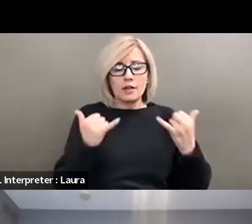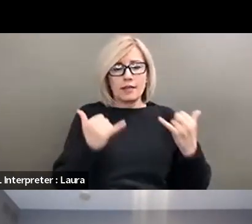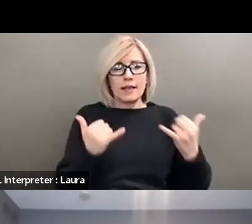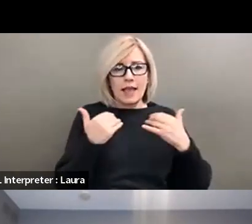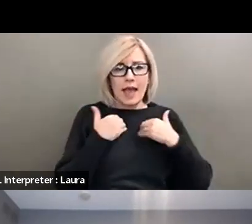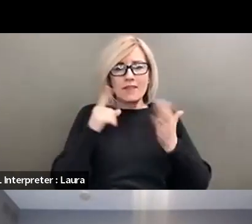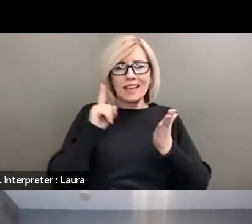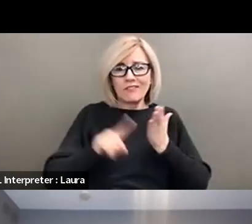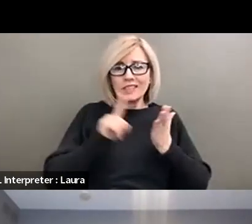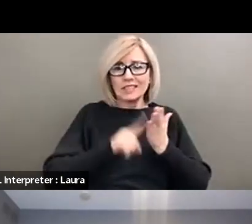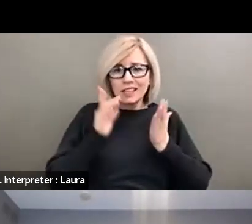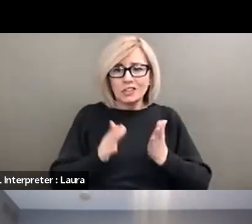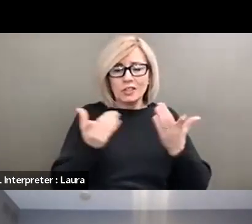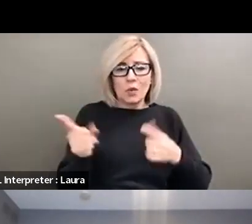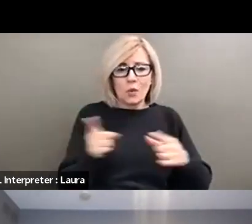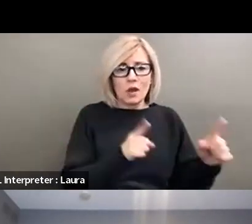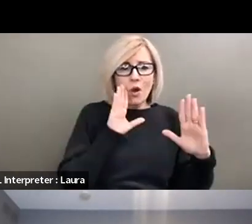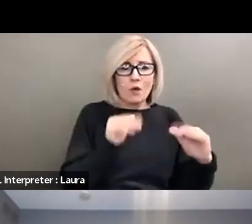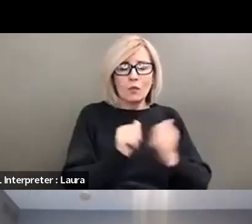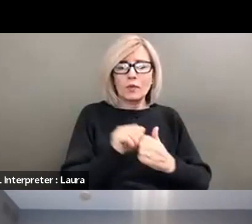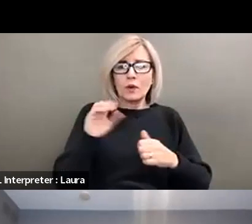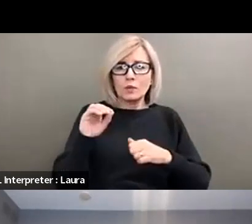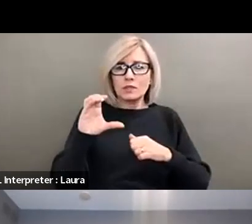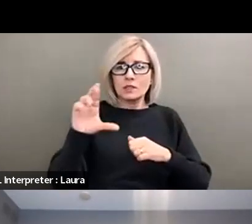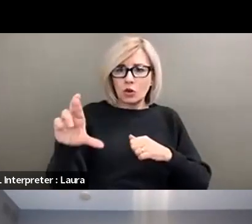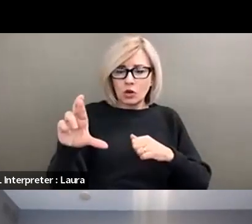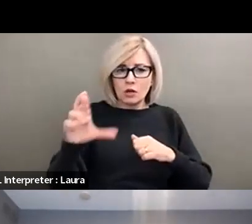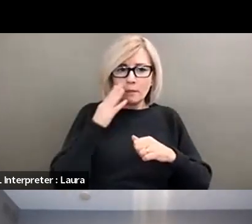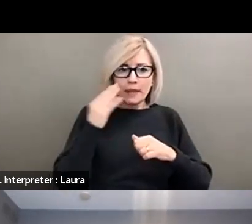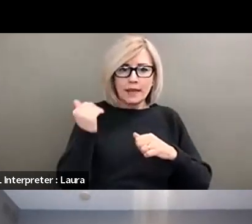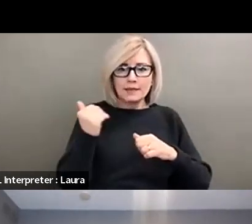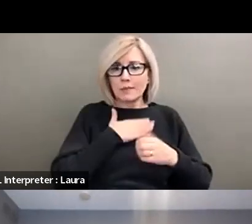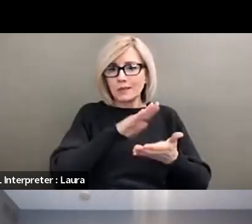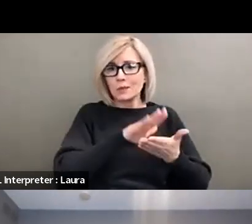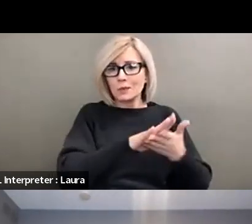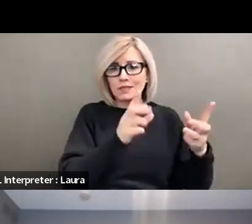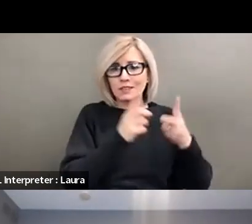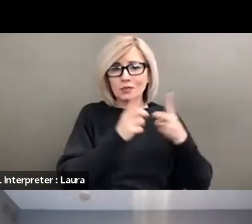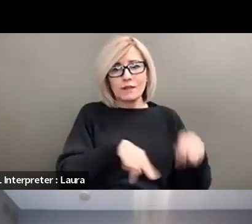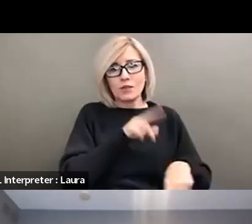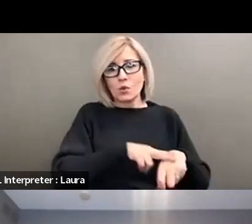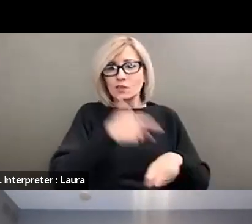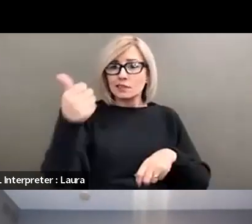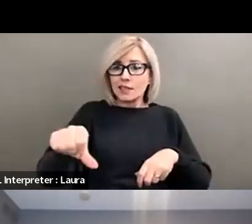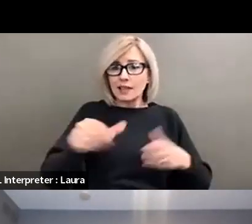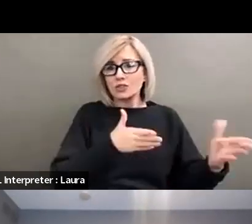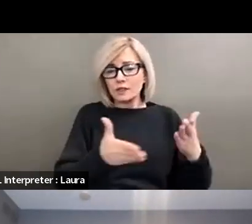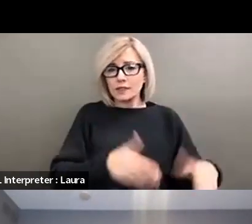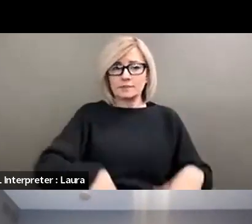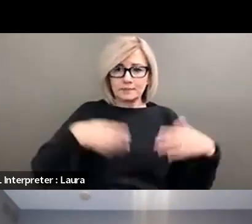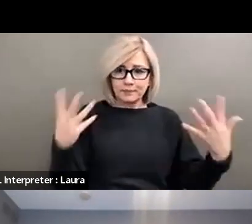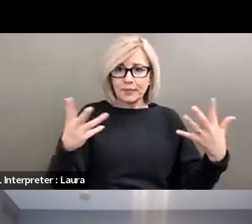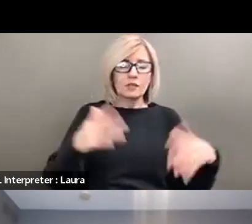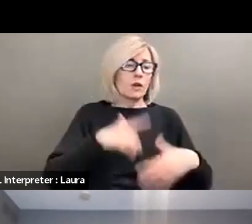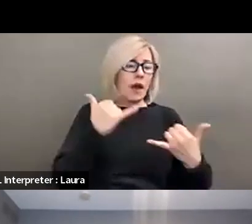an investigation going, hopefully, with the OCR, because, my school district, of course, is denying services, and I have